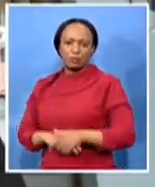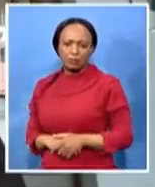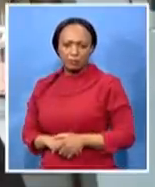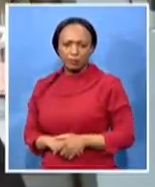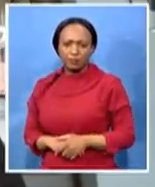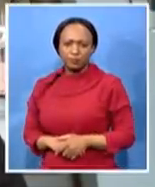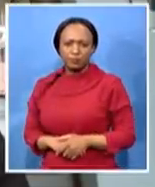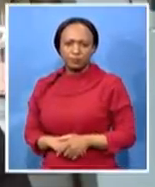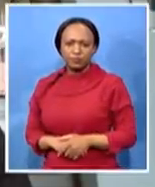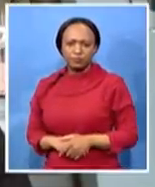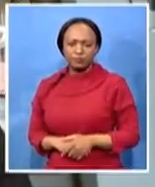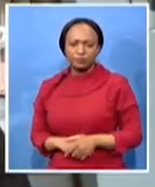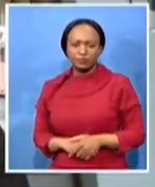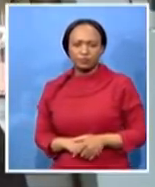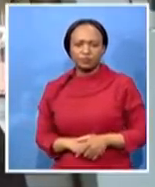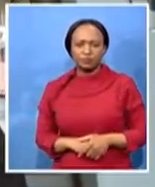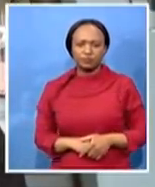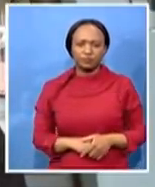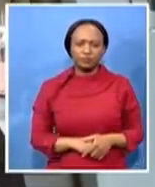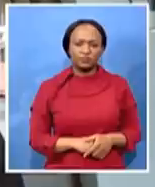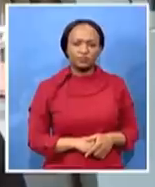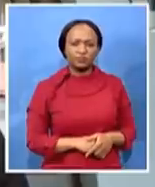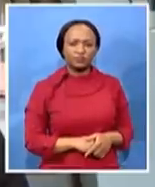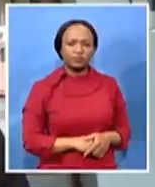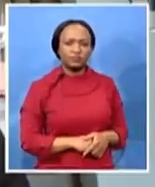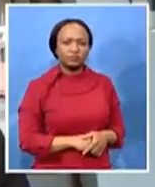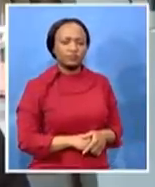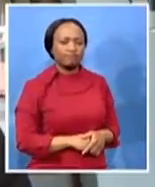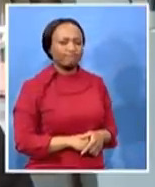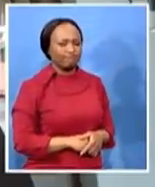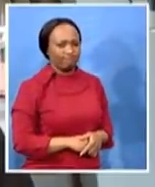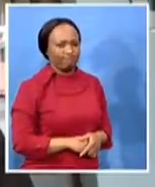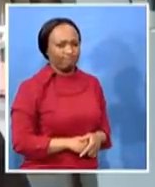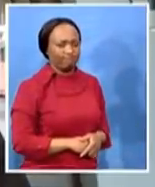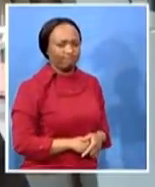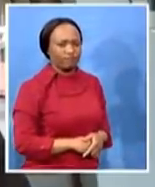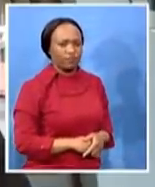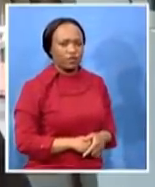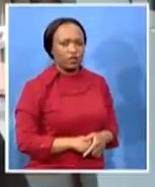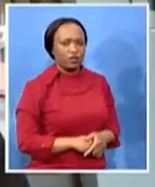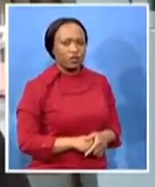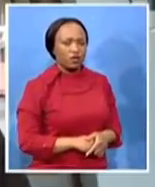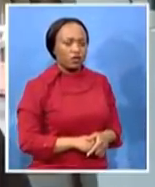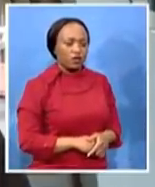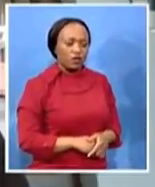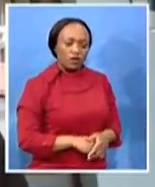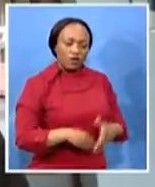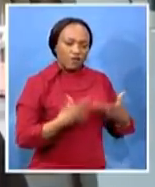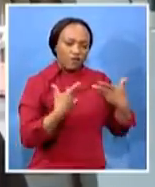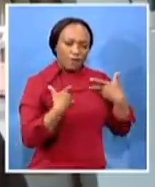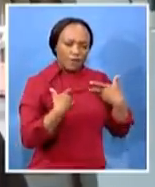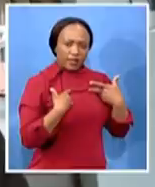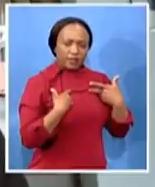I think maybe it's not for me to say much about the options the electorate has. I think the electorate,